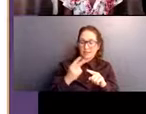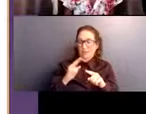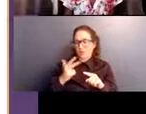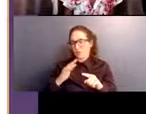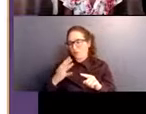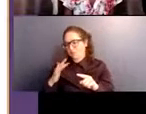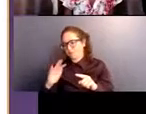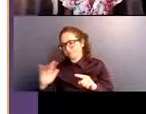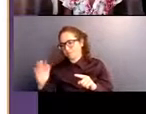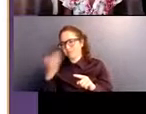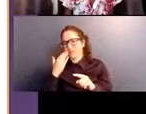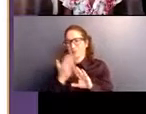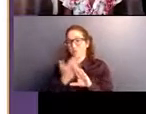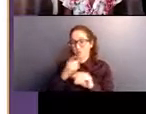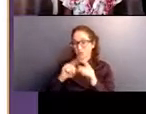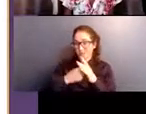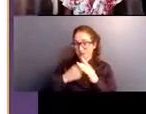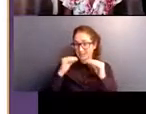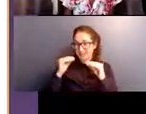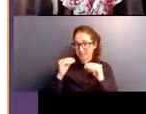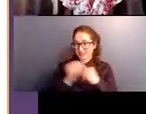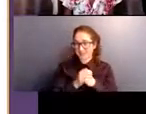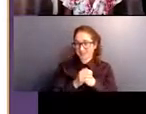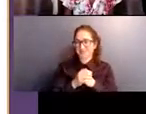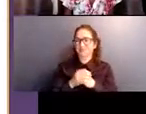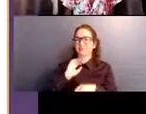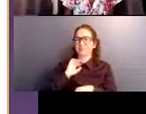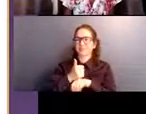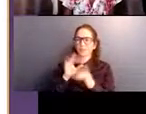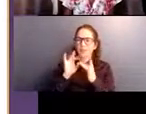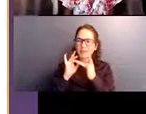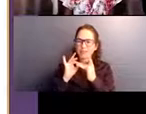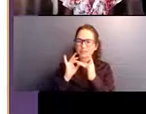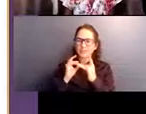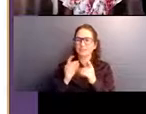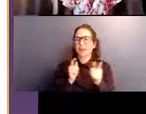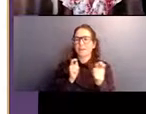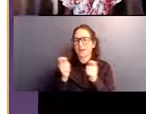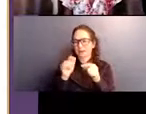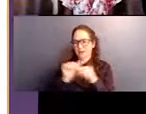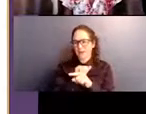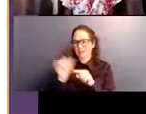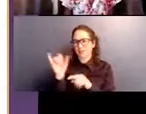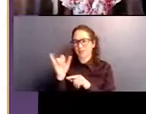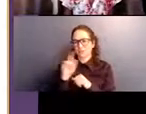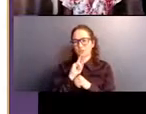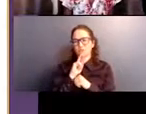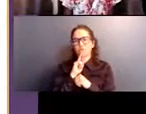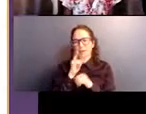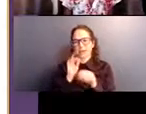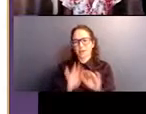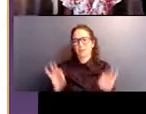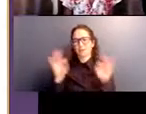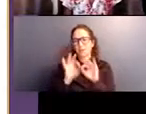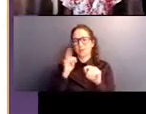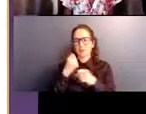before you start even teaching. So establishing relationships and establishing management practices are very important to